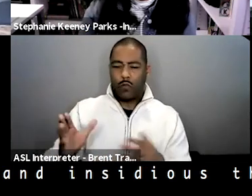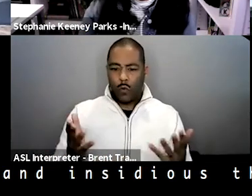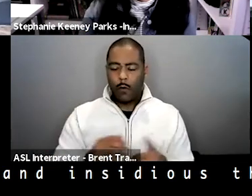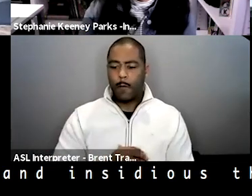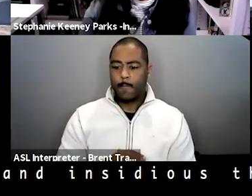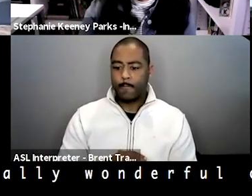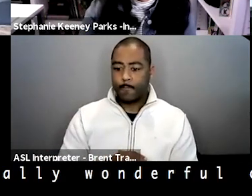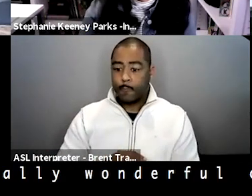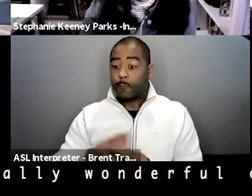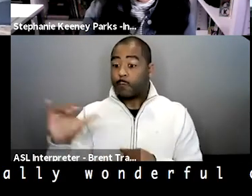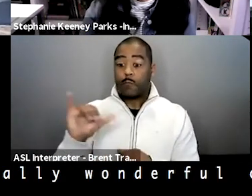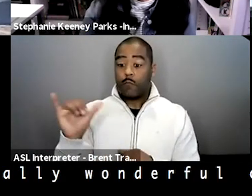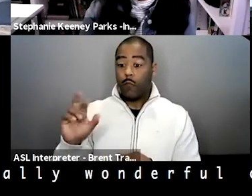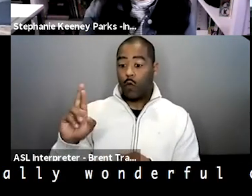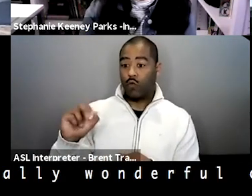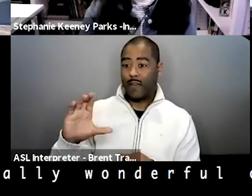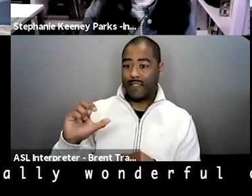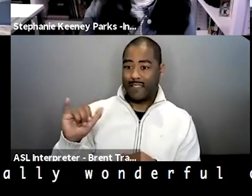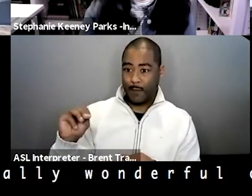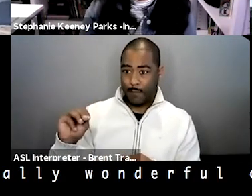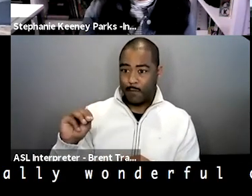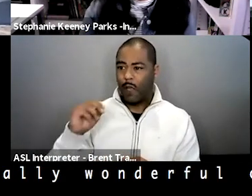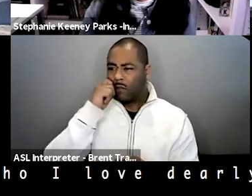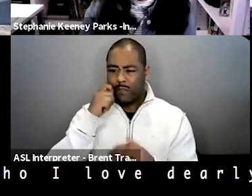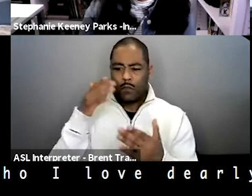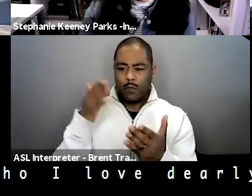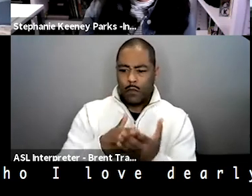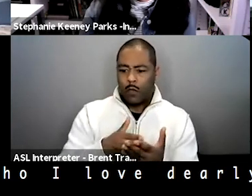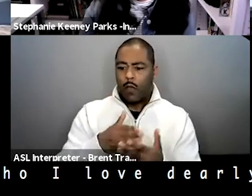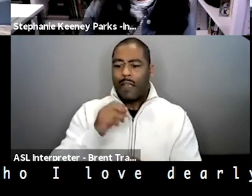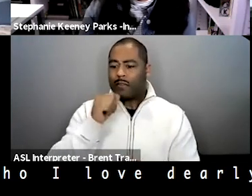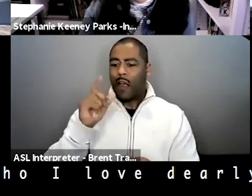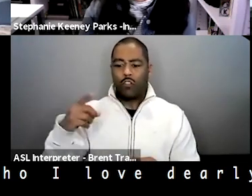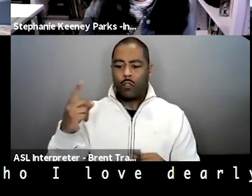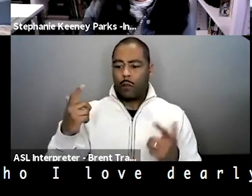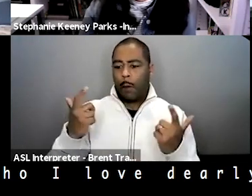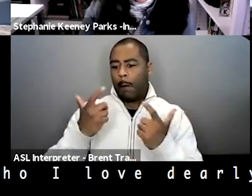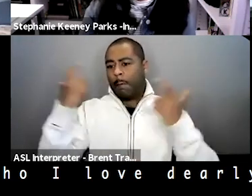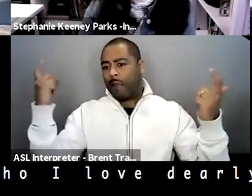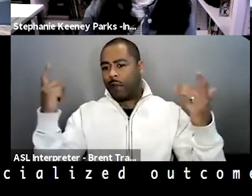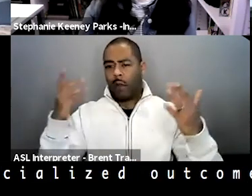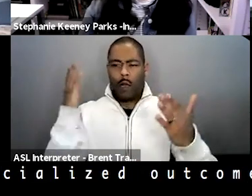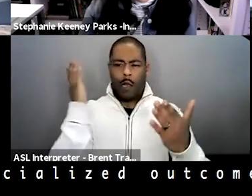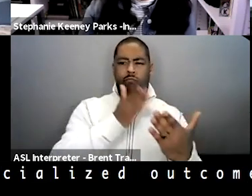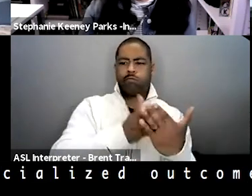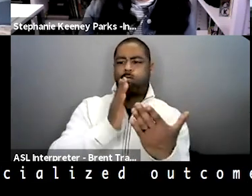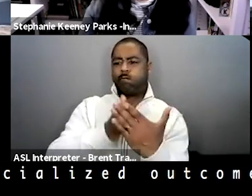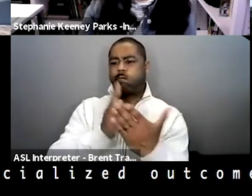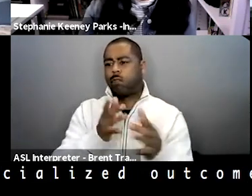today. It's so much more nuanced and insidious than that, where like really, really wonderful clinicians, people who I love